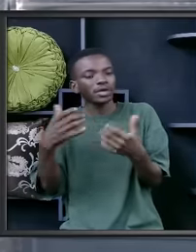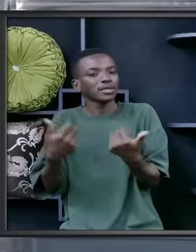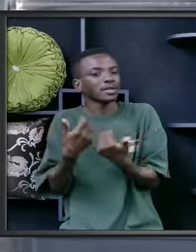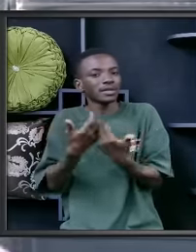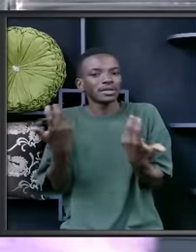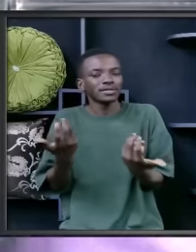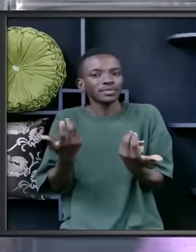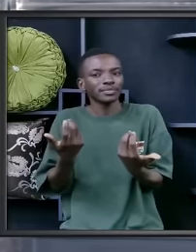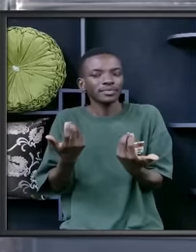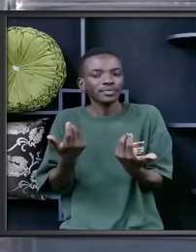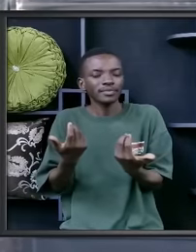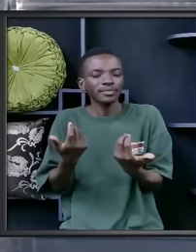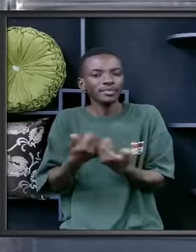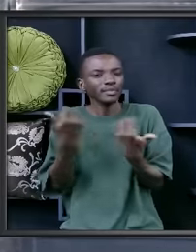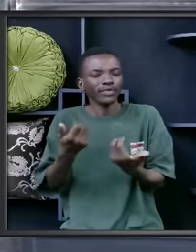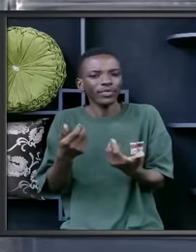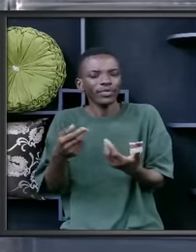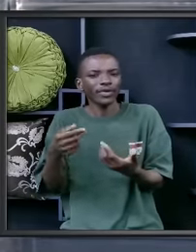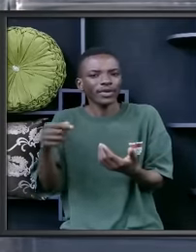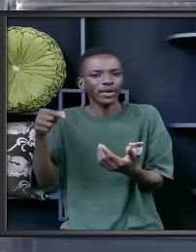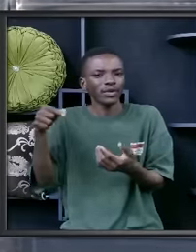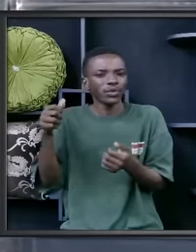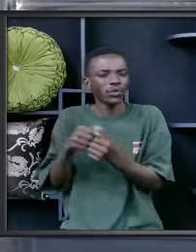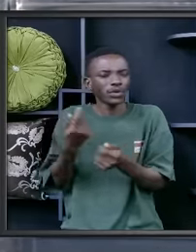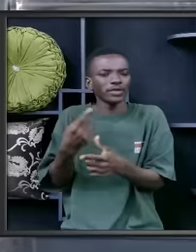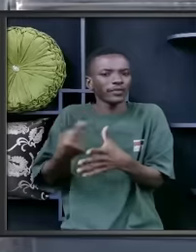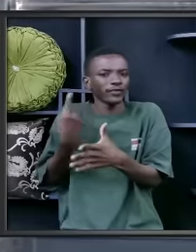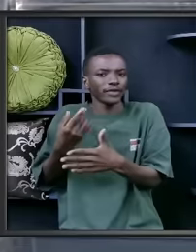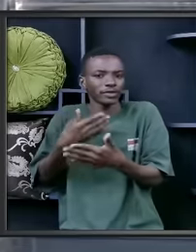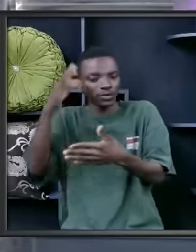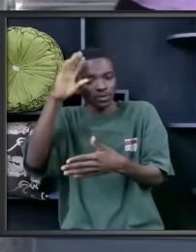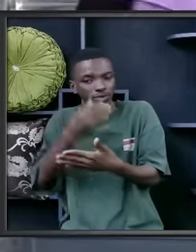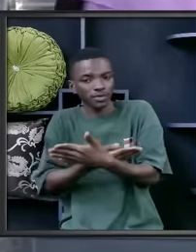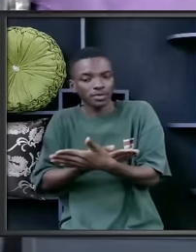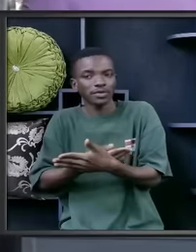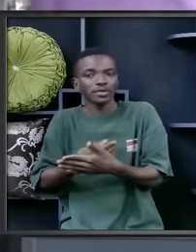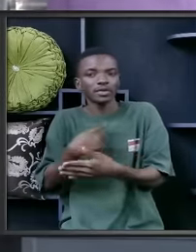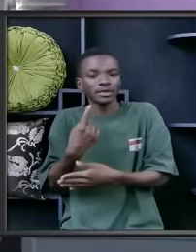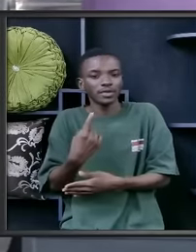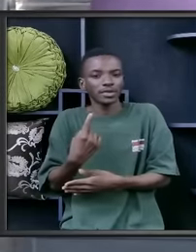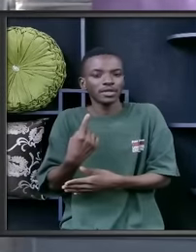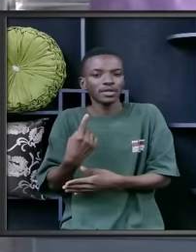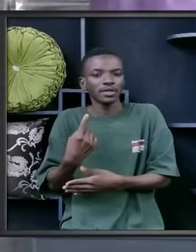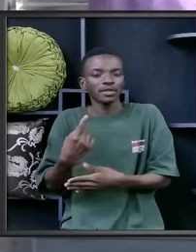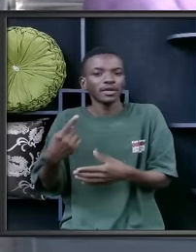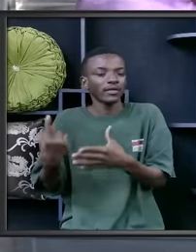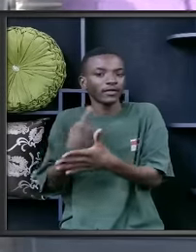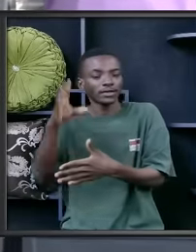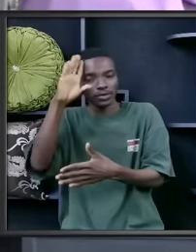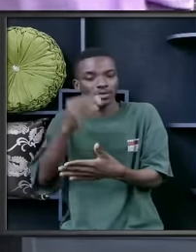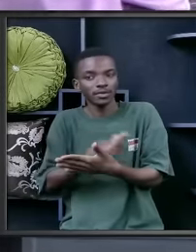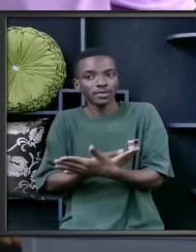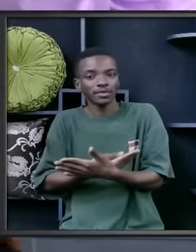whether I don't know. I can't rush down with my child, my first son. Where I go tell you a story about the first son now? Because that first